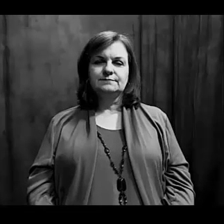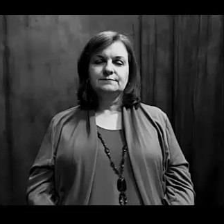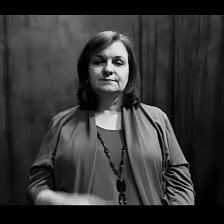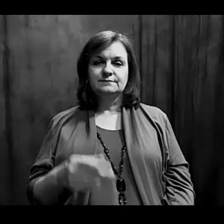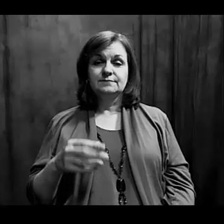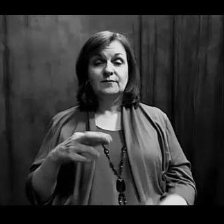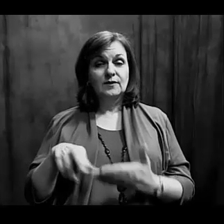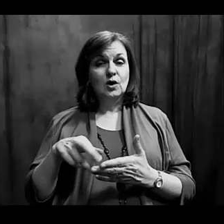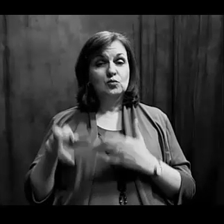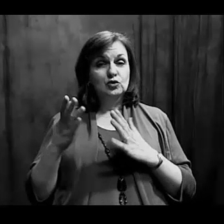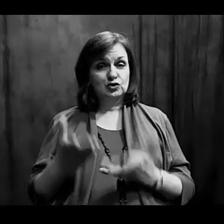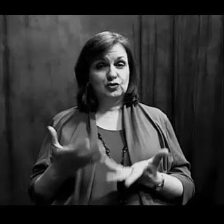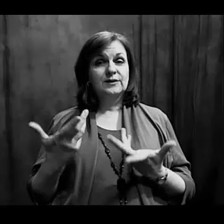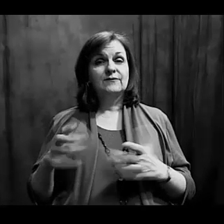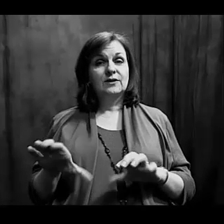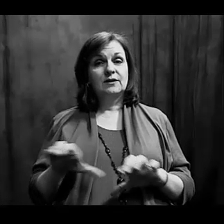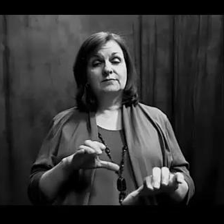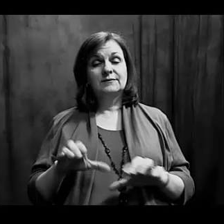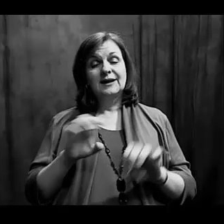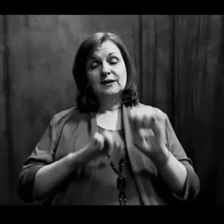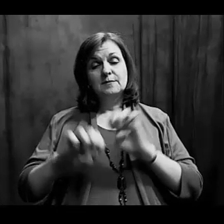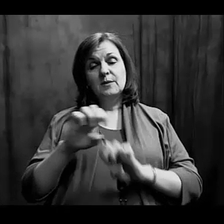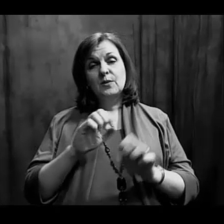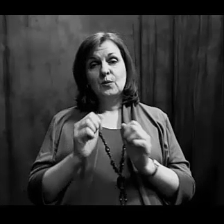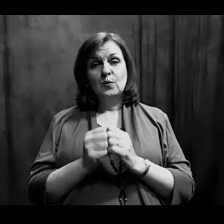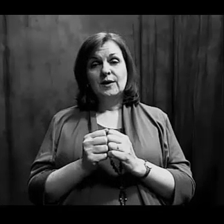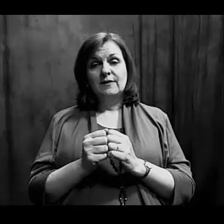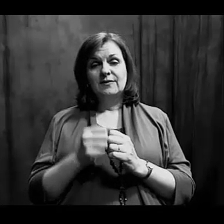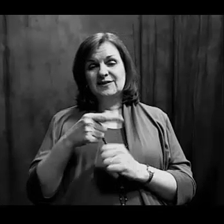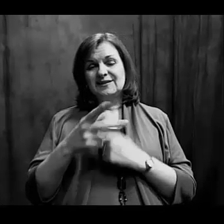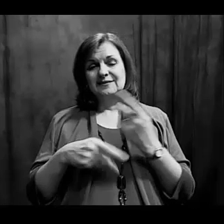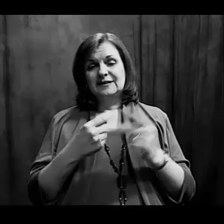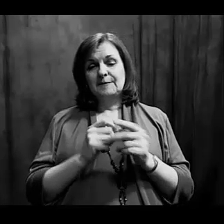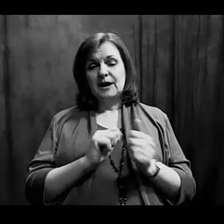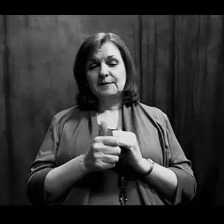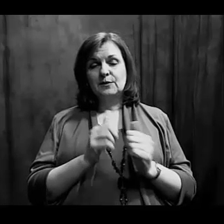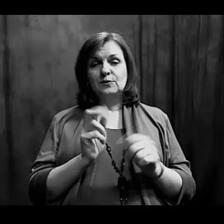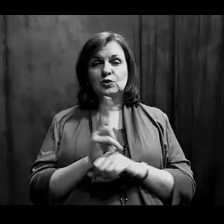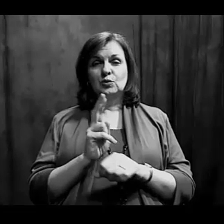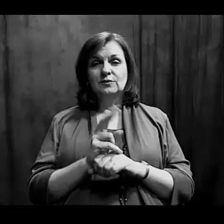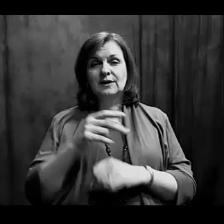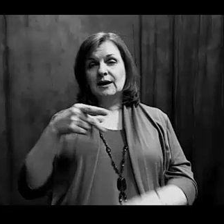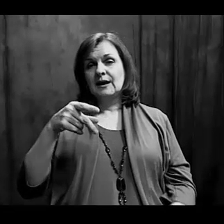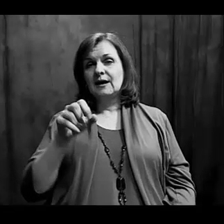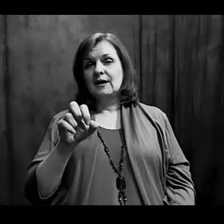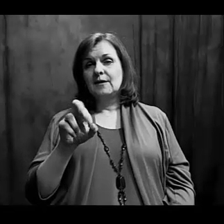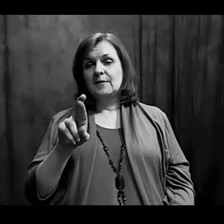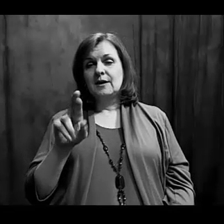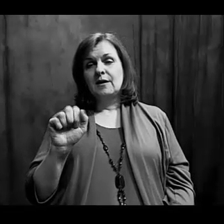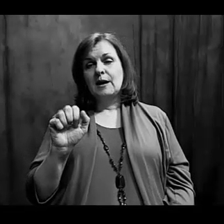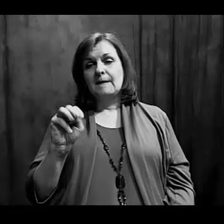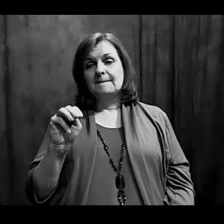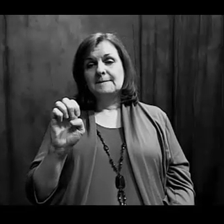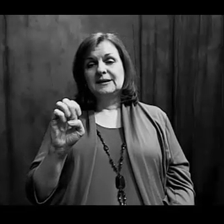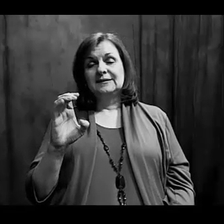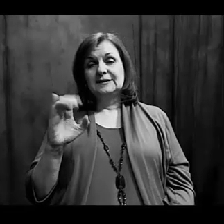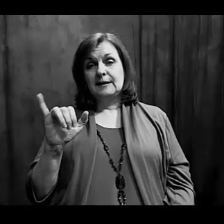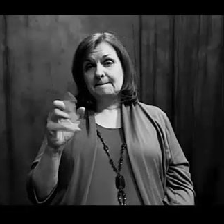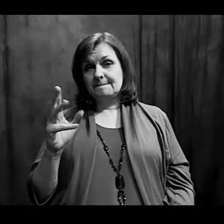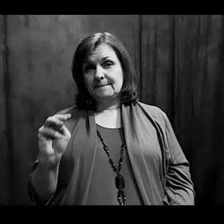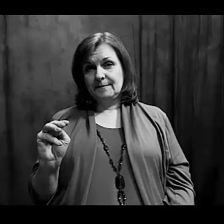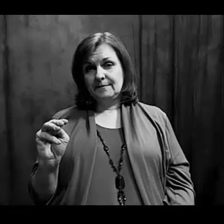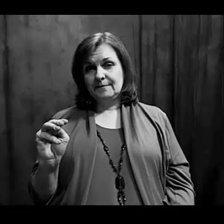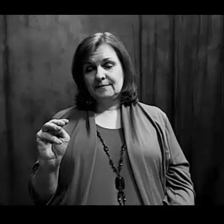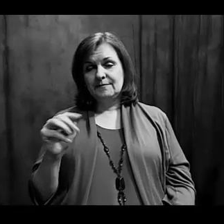area. And they've done a lot of experiments with these kinds of competition with Paramecium. And